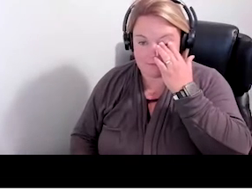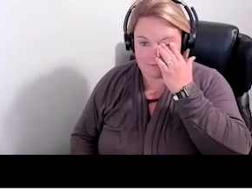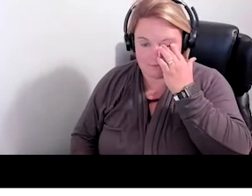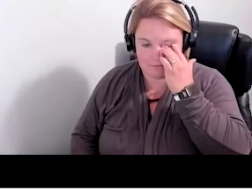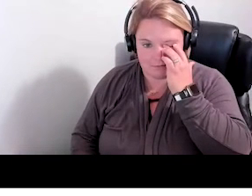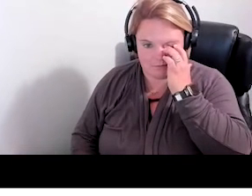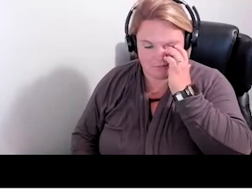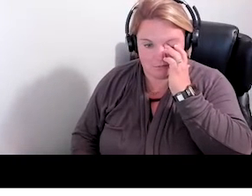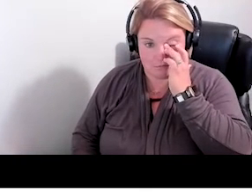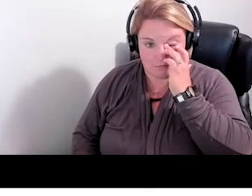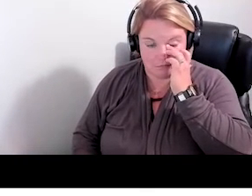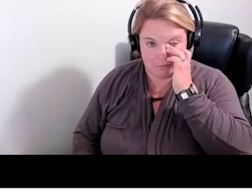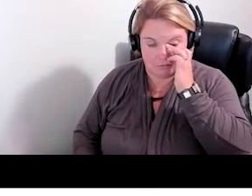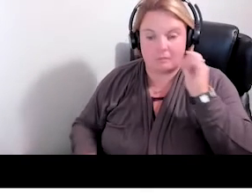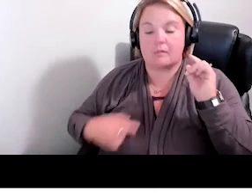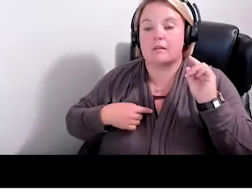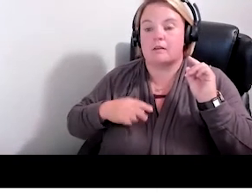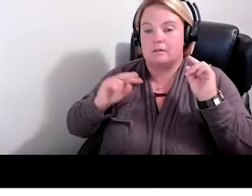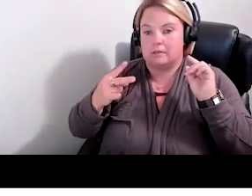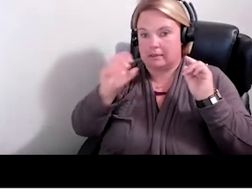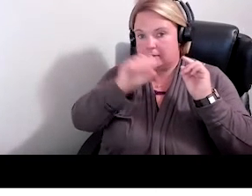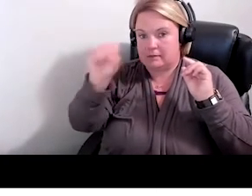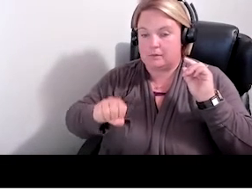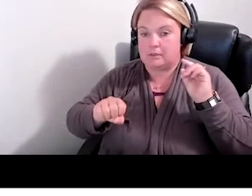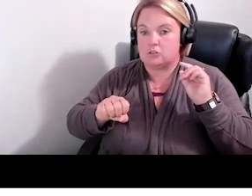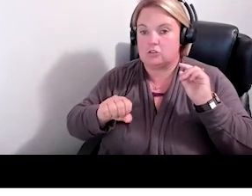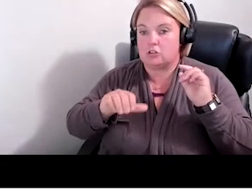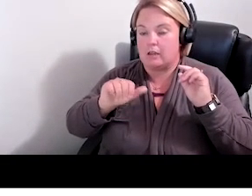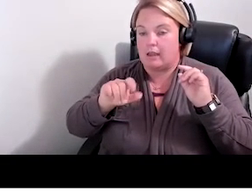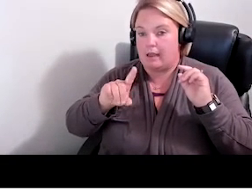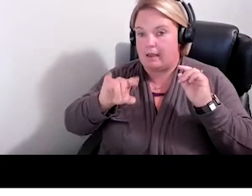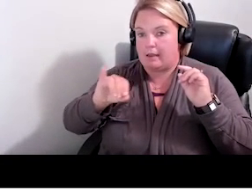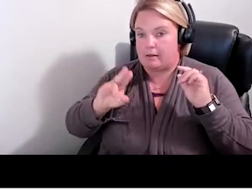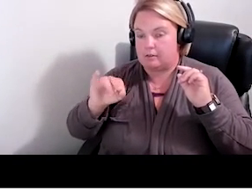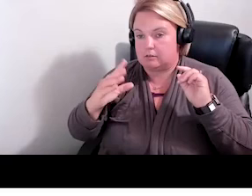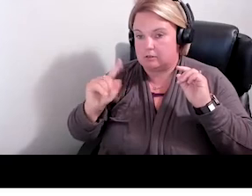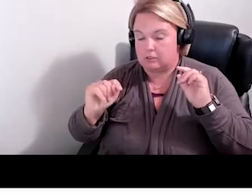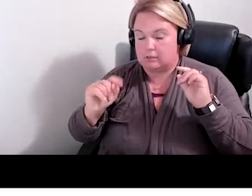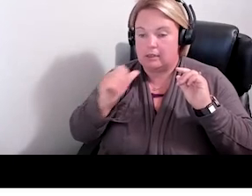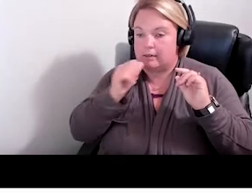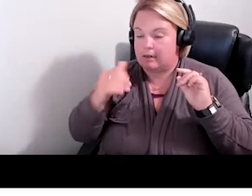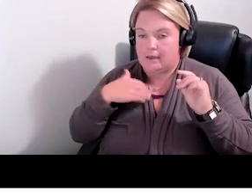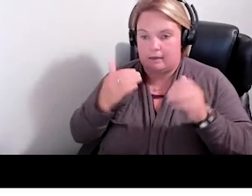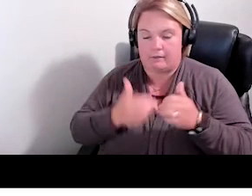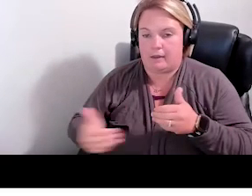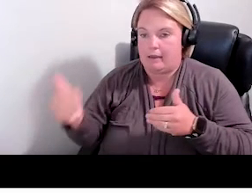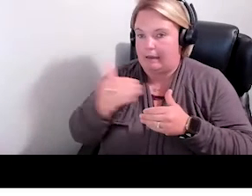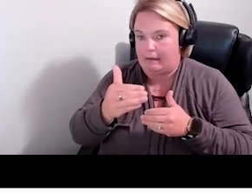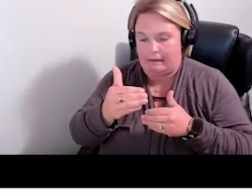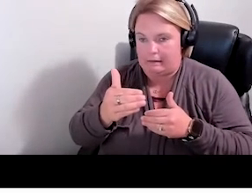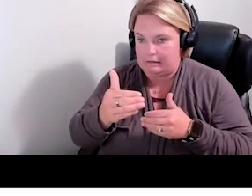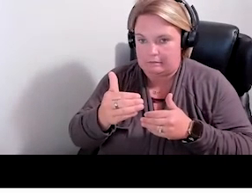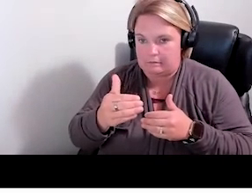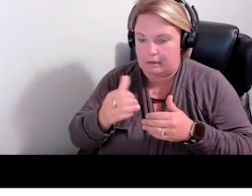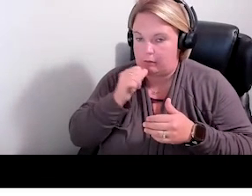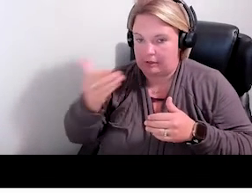Second semester adjunct. Gotcha. I did not really get a head start last semester, so I didn't get introduced to this